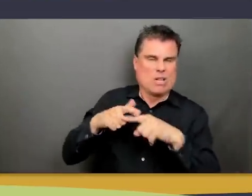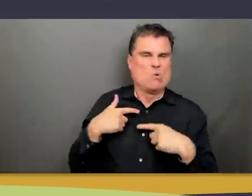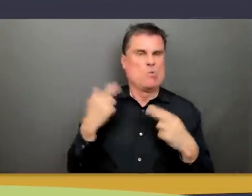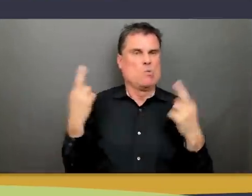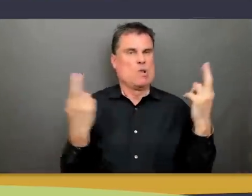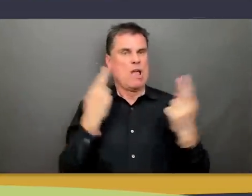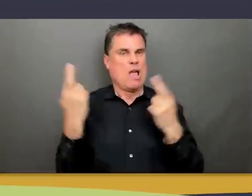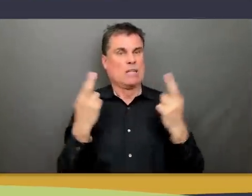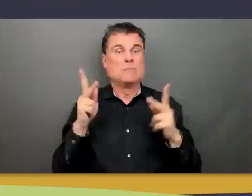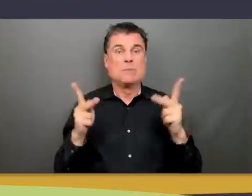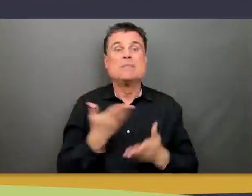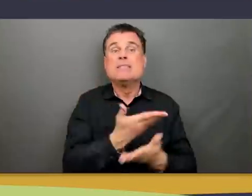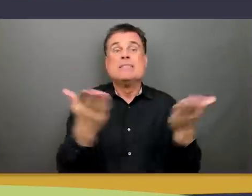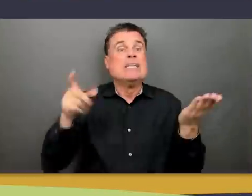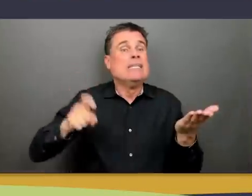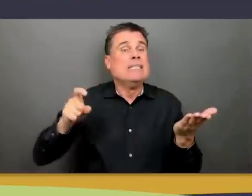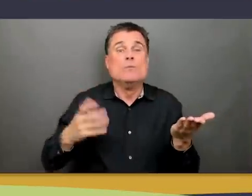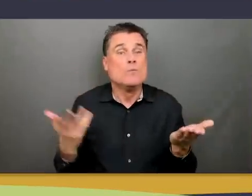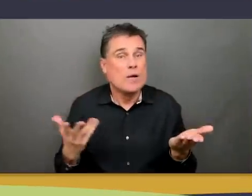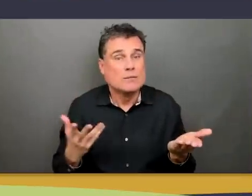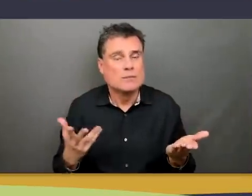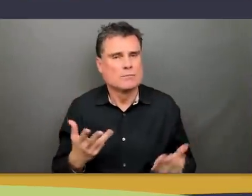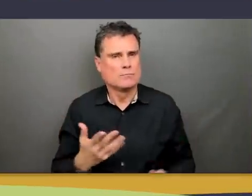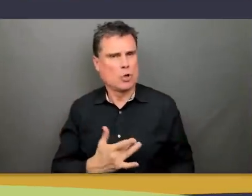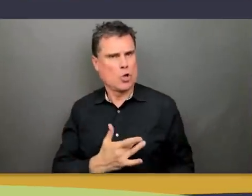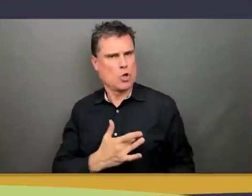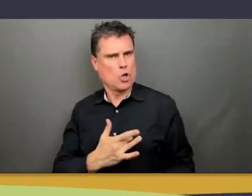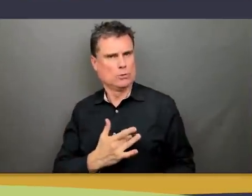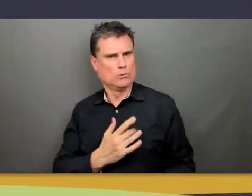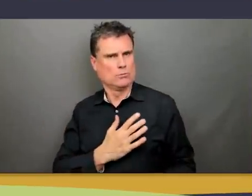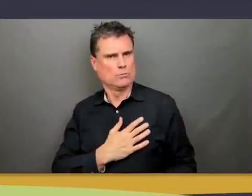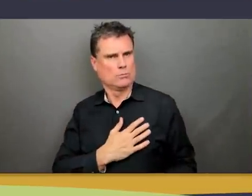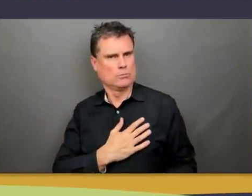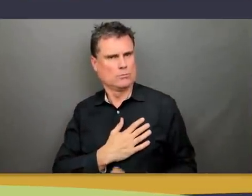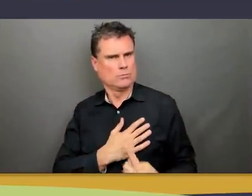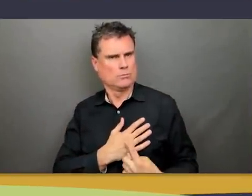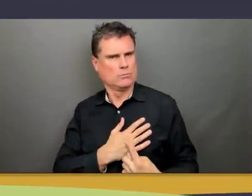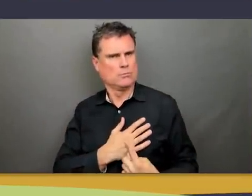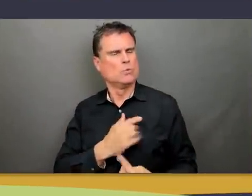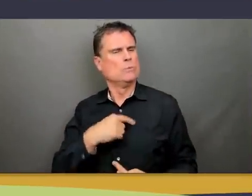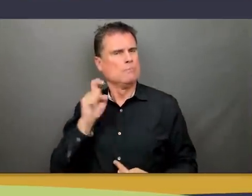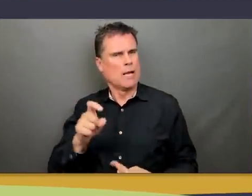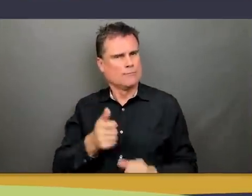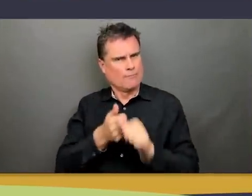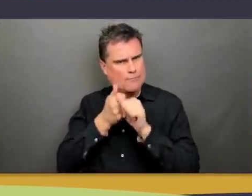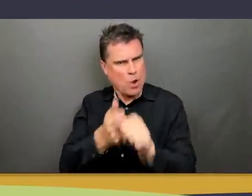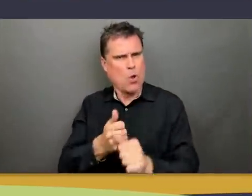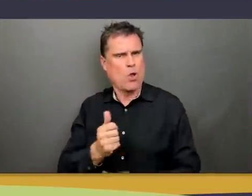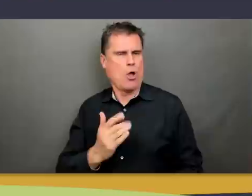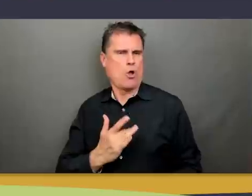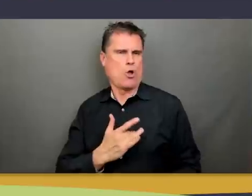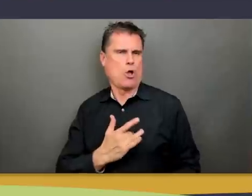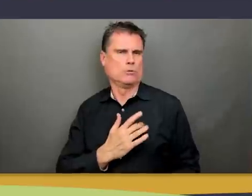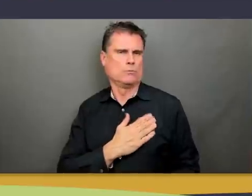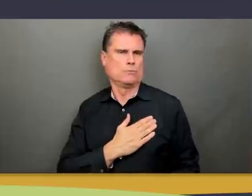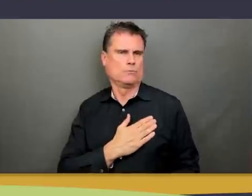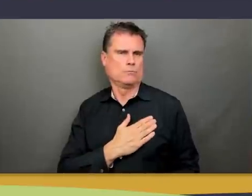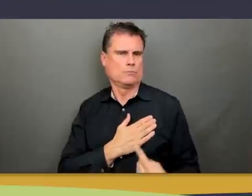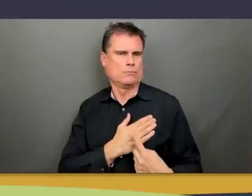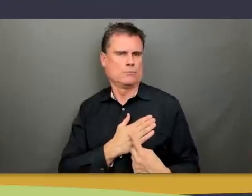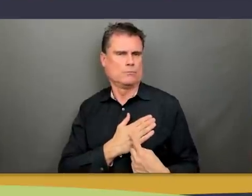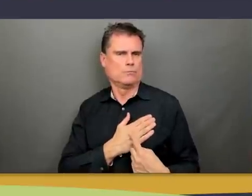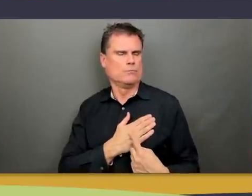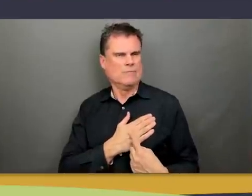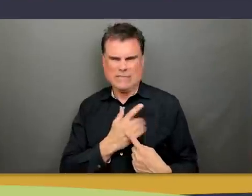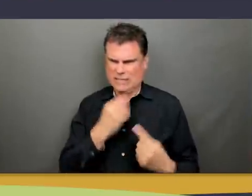Our Sitlia, we need to follow that. And I thought, how are we going to do this in the middle of a pandemic when